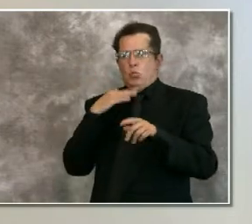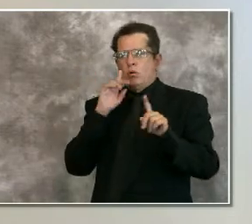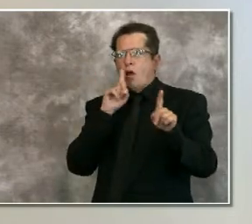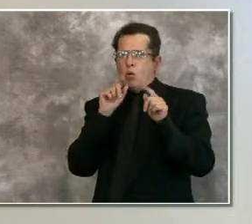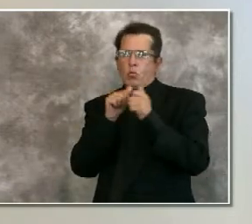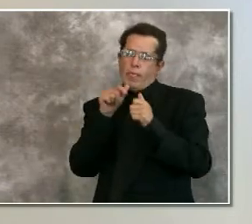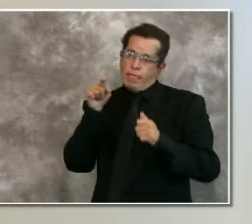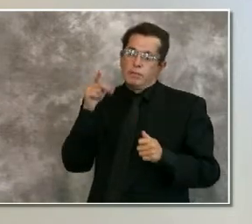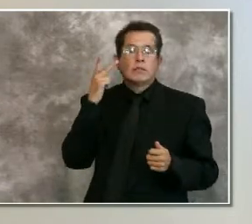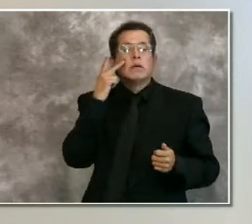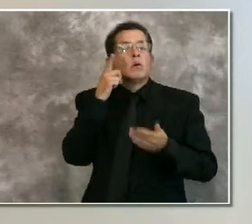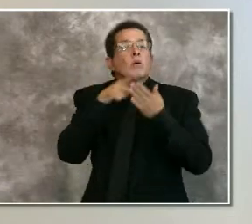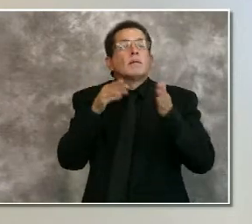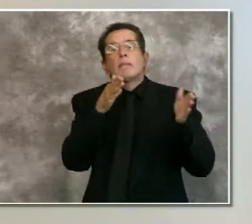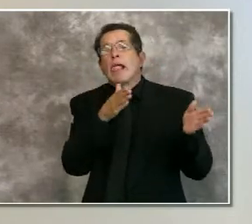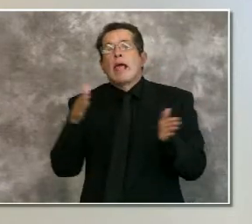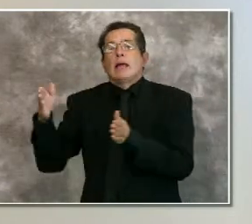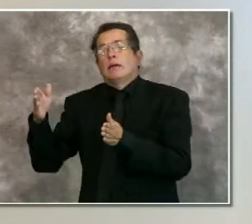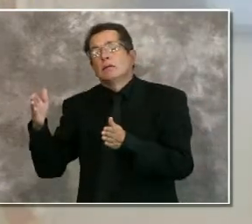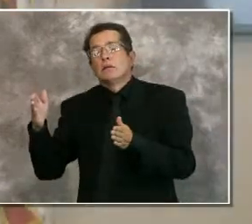to take.